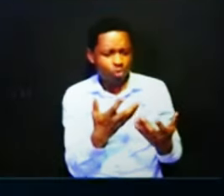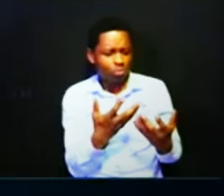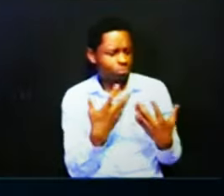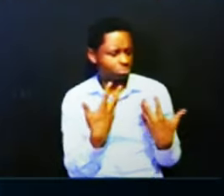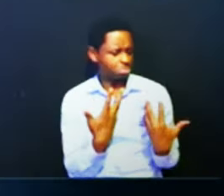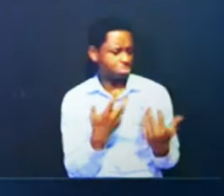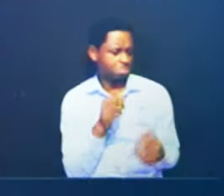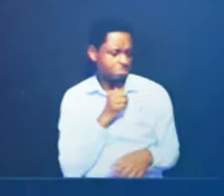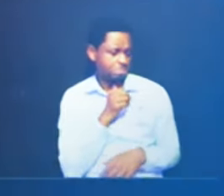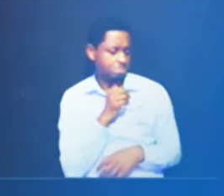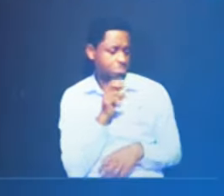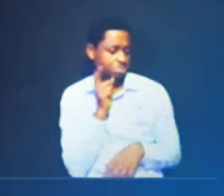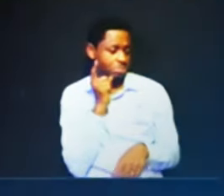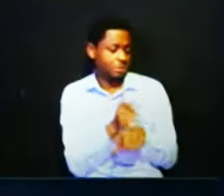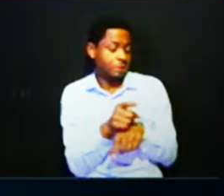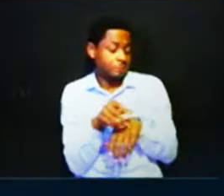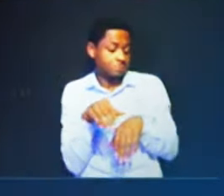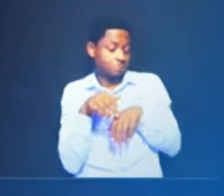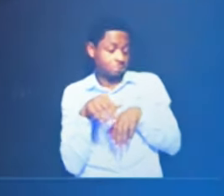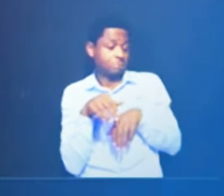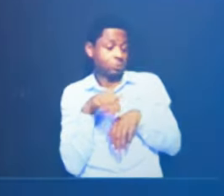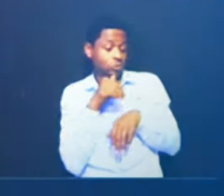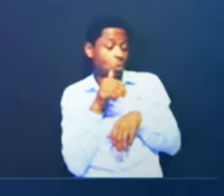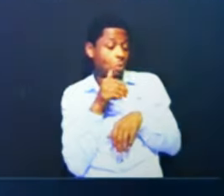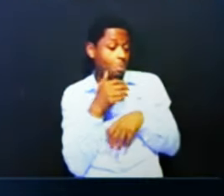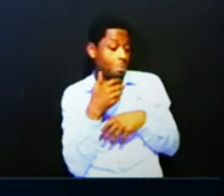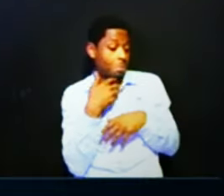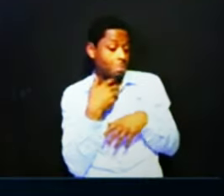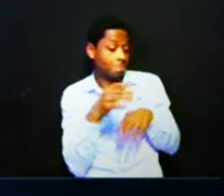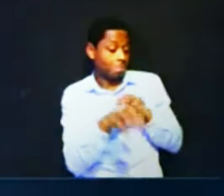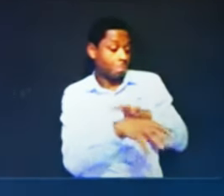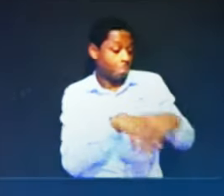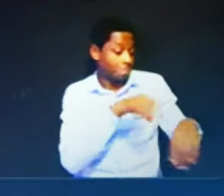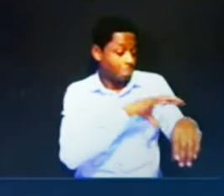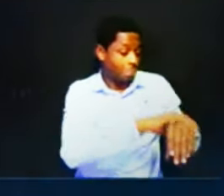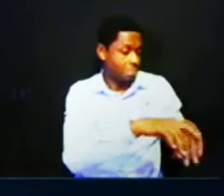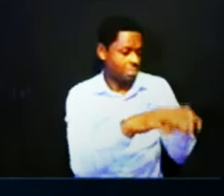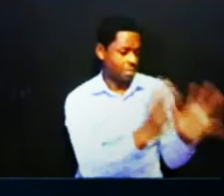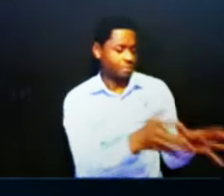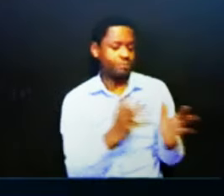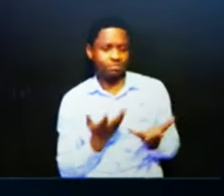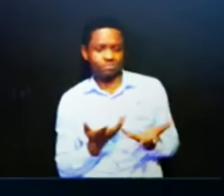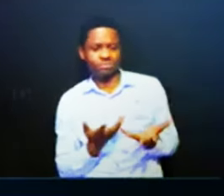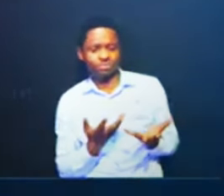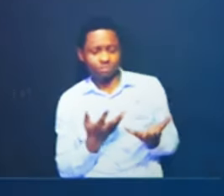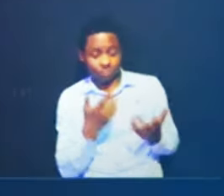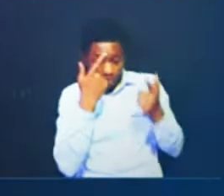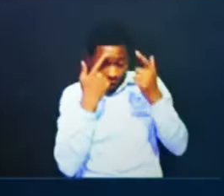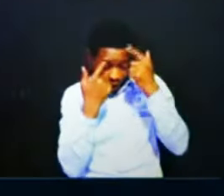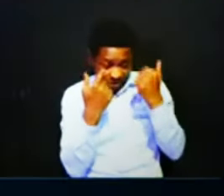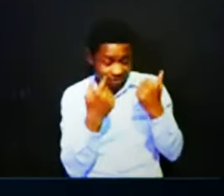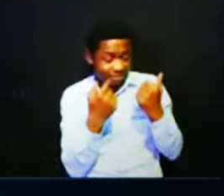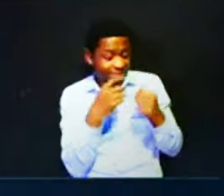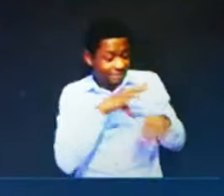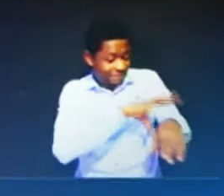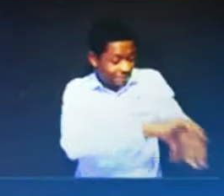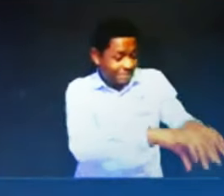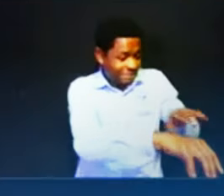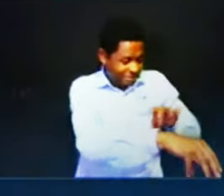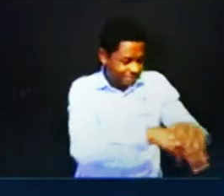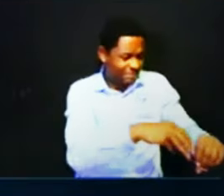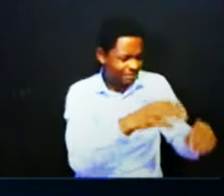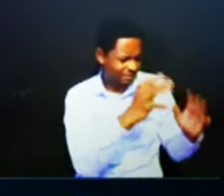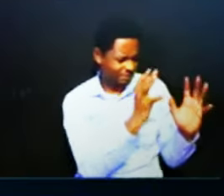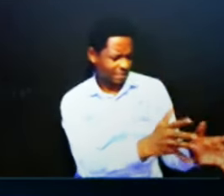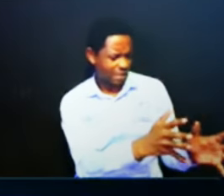o how ni amani say e twen wonti no ya na nipa mpese wotu obi sintidua. And sometimes at the expense of the organization or